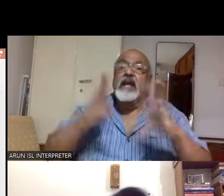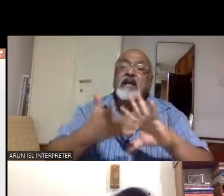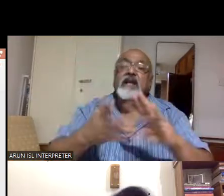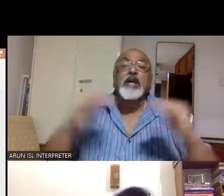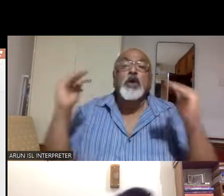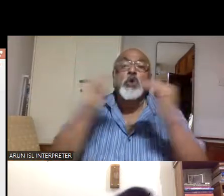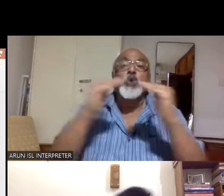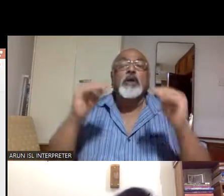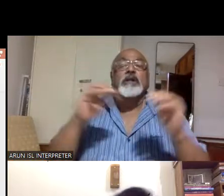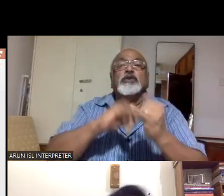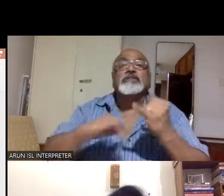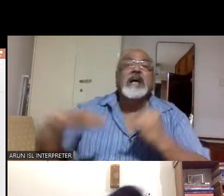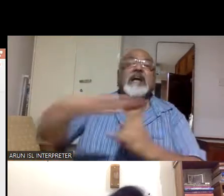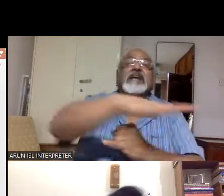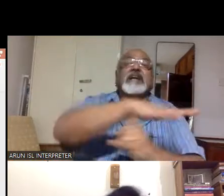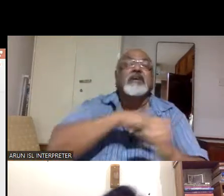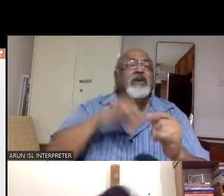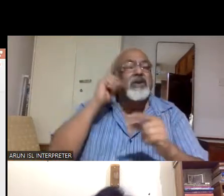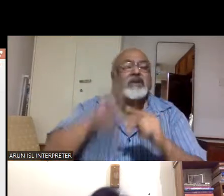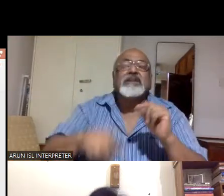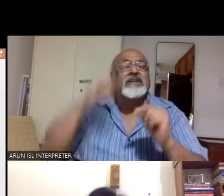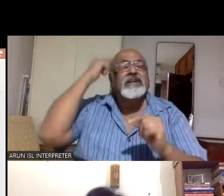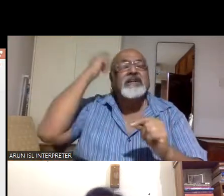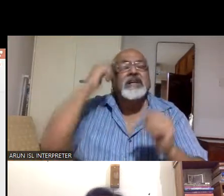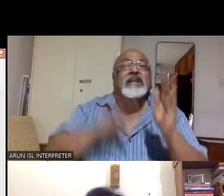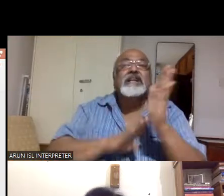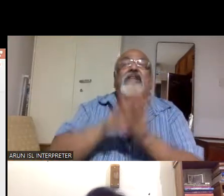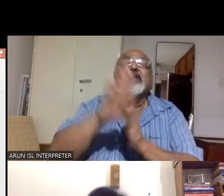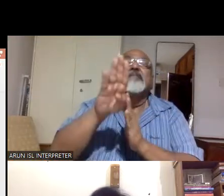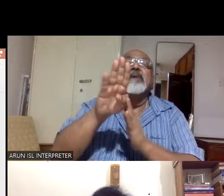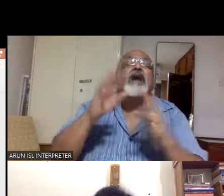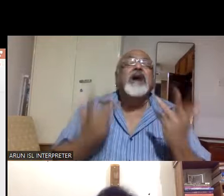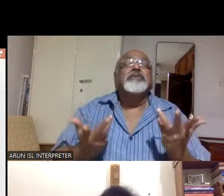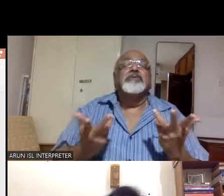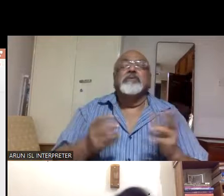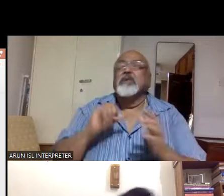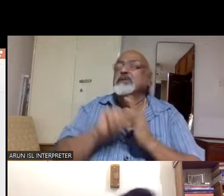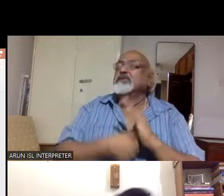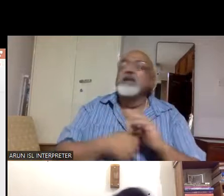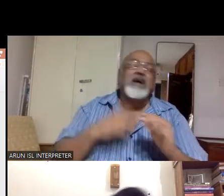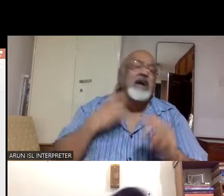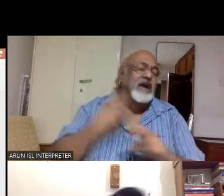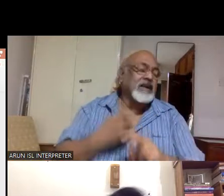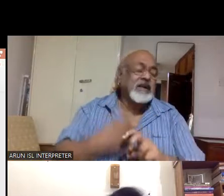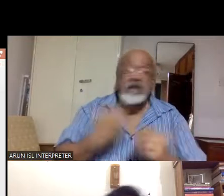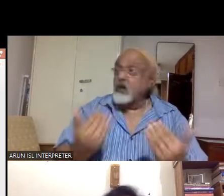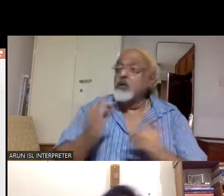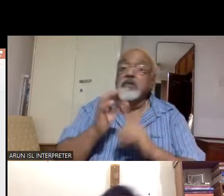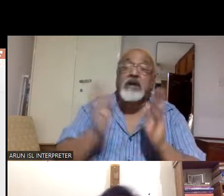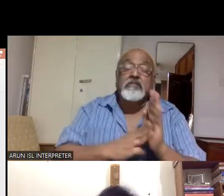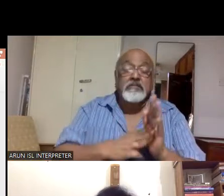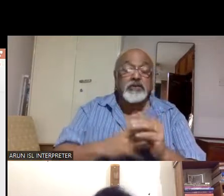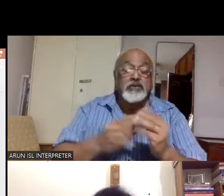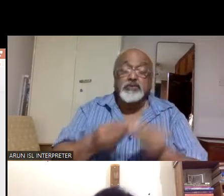We cannot think of development. Very recently, our Prime Minister announced that India will be becoming a